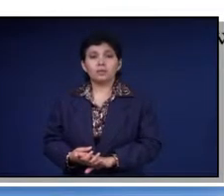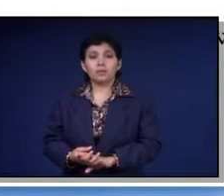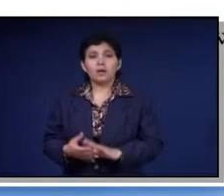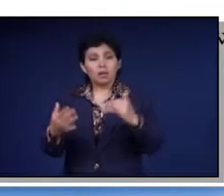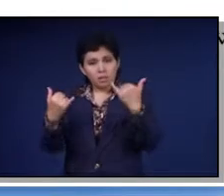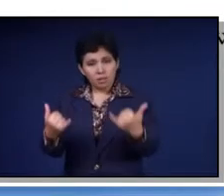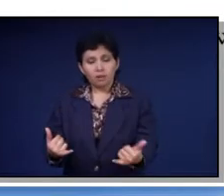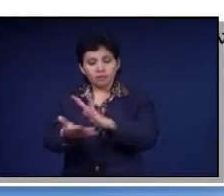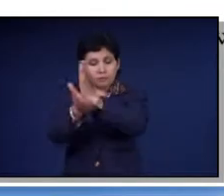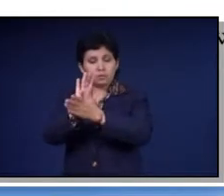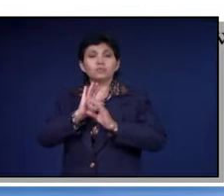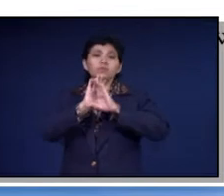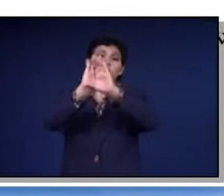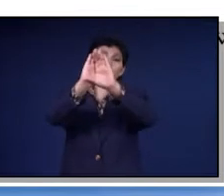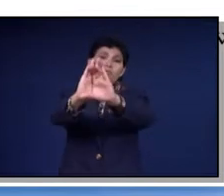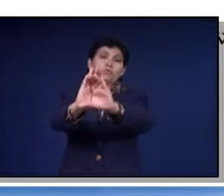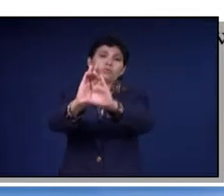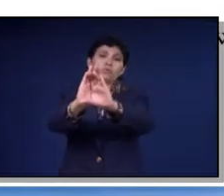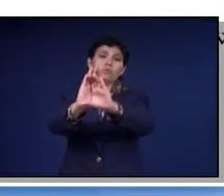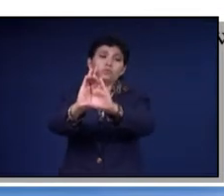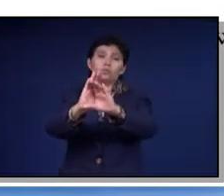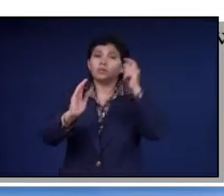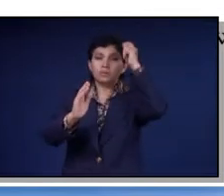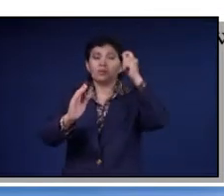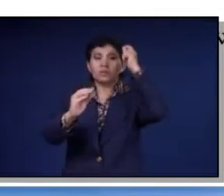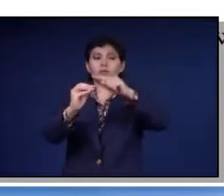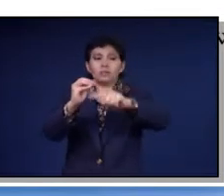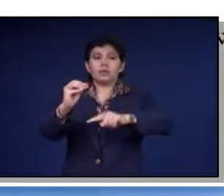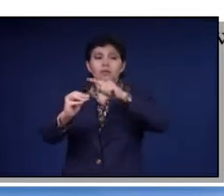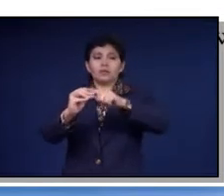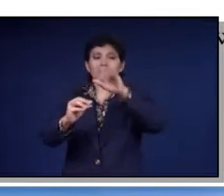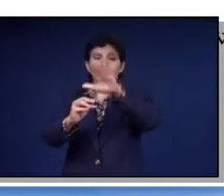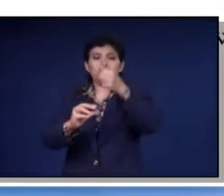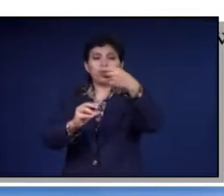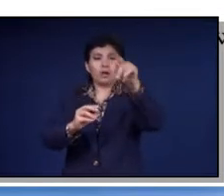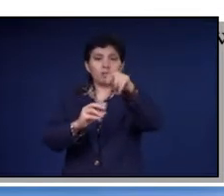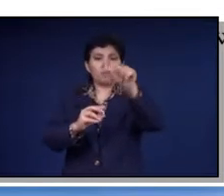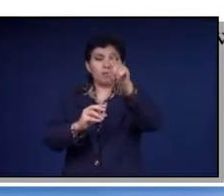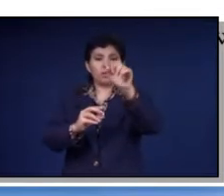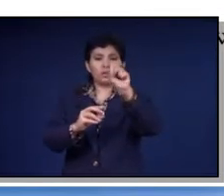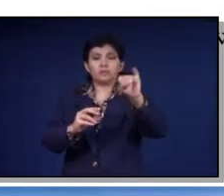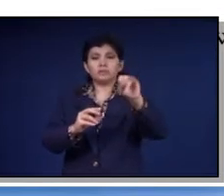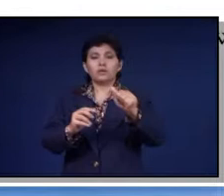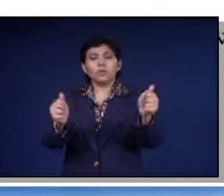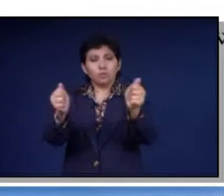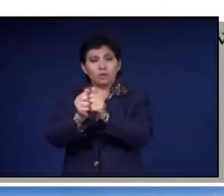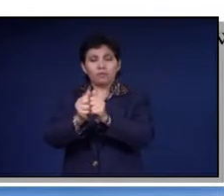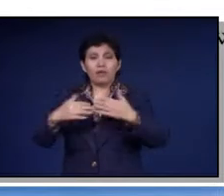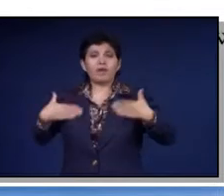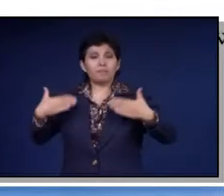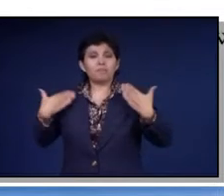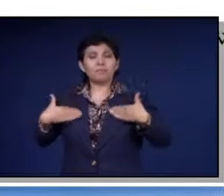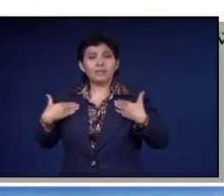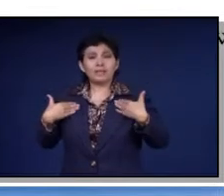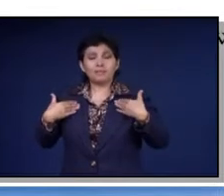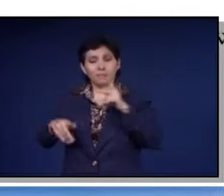Now, for example, the theory is that mood is contagious. So your hypothesis will be people with happy people, they'll be